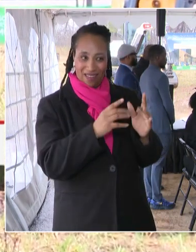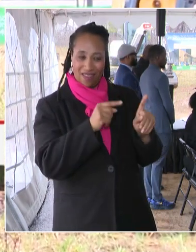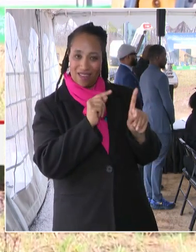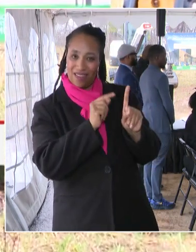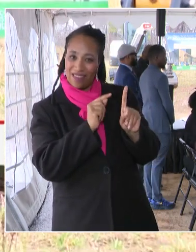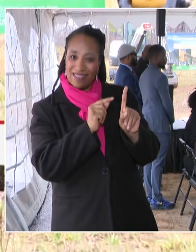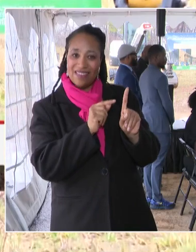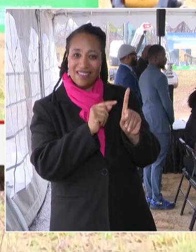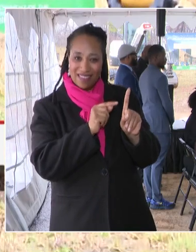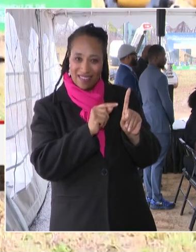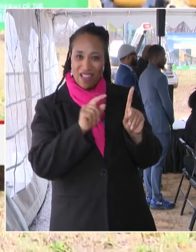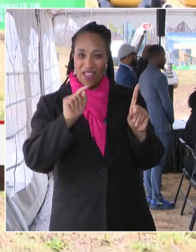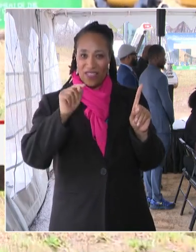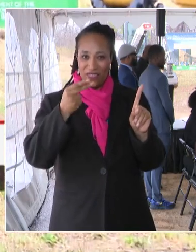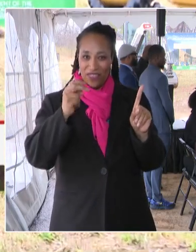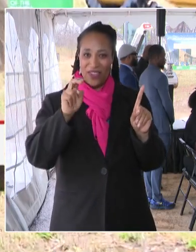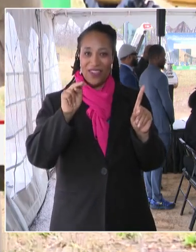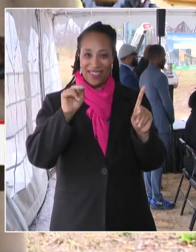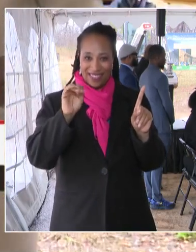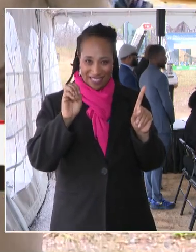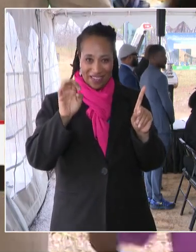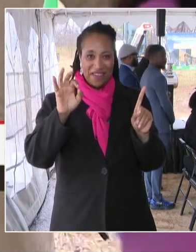Freeman.